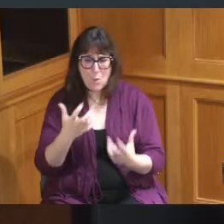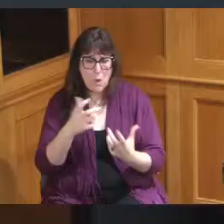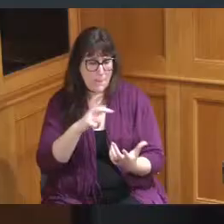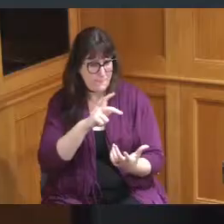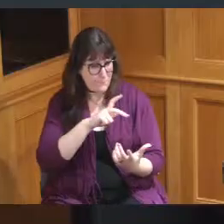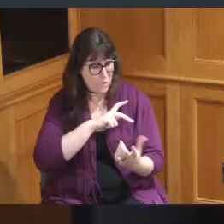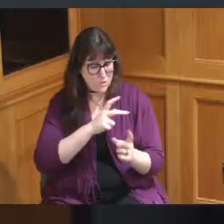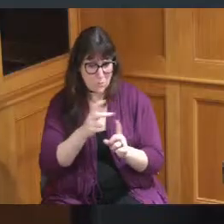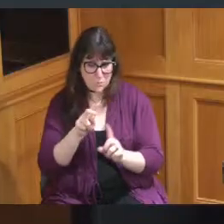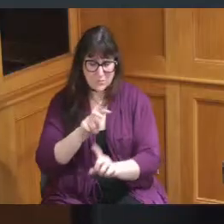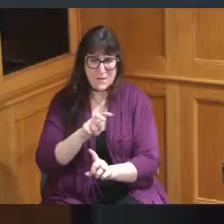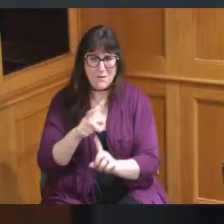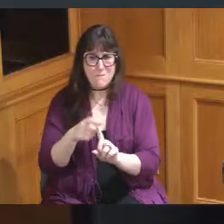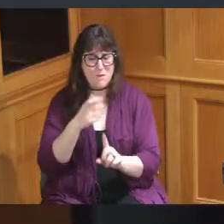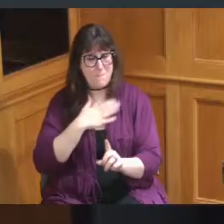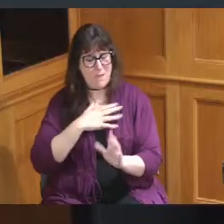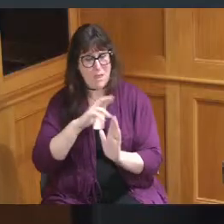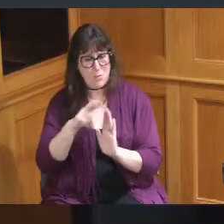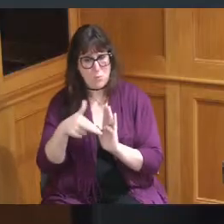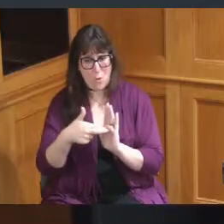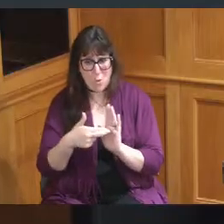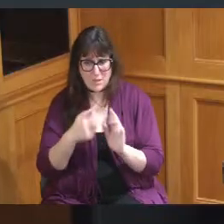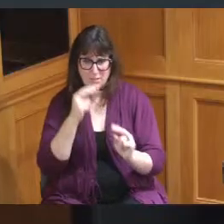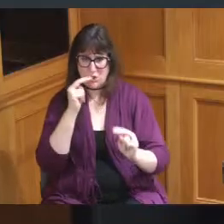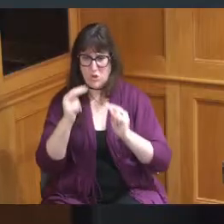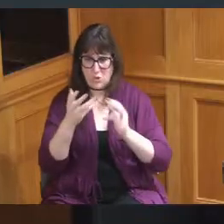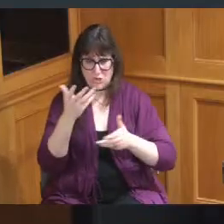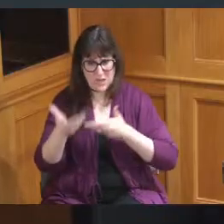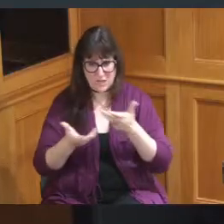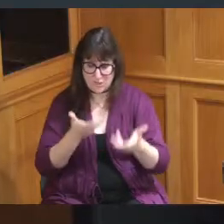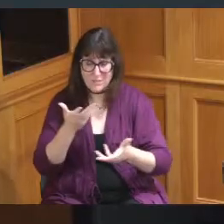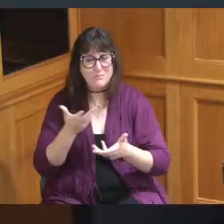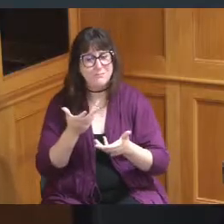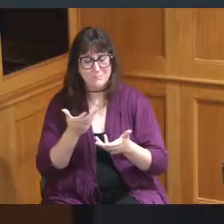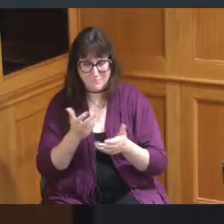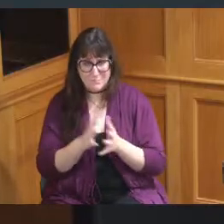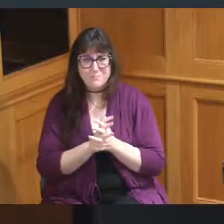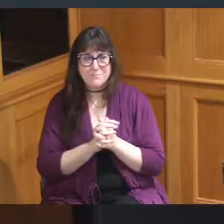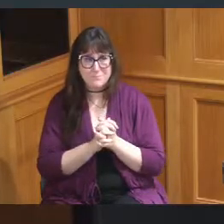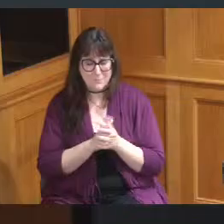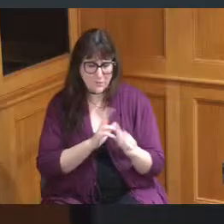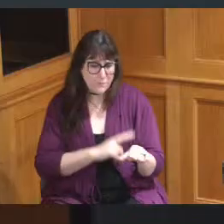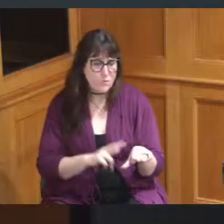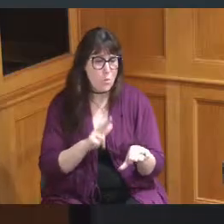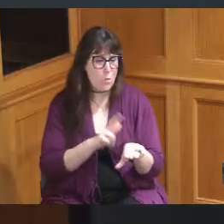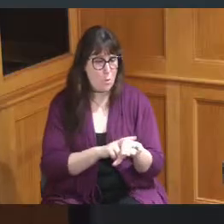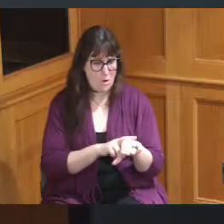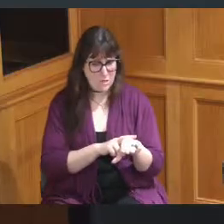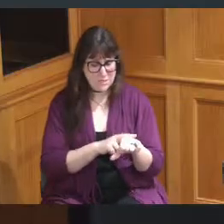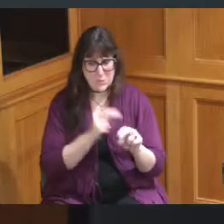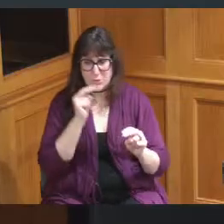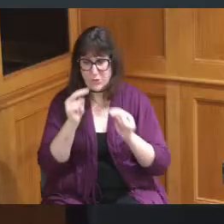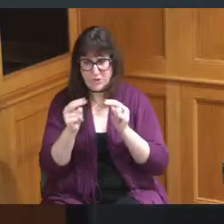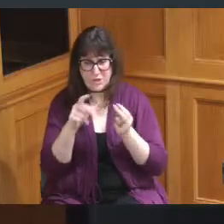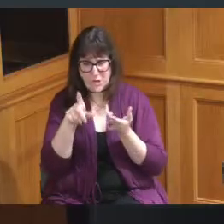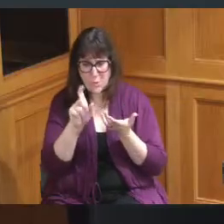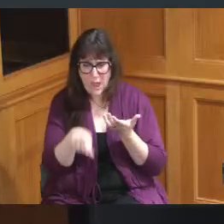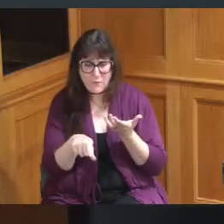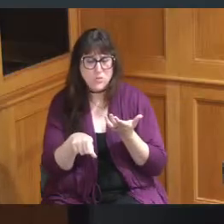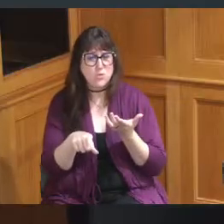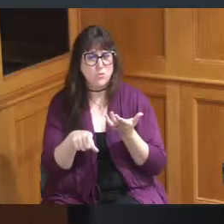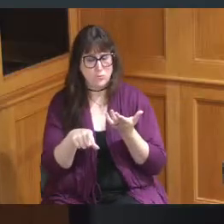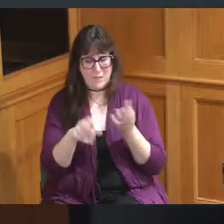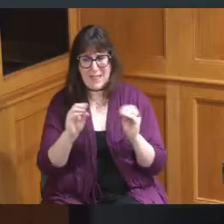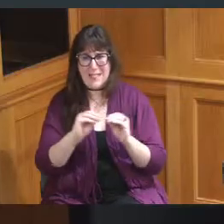personal perspective on my role as we went through the negotiation process. Of course, when you negotiate, you have to go in with a